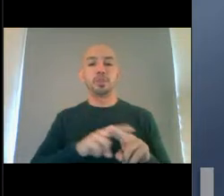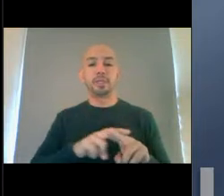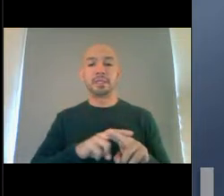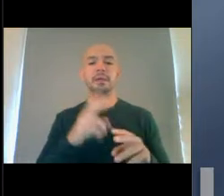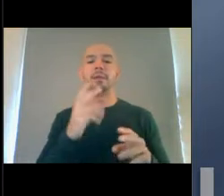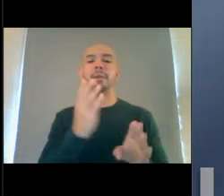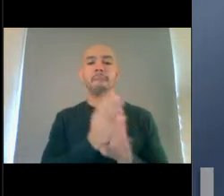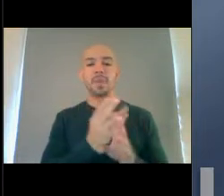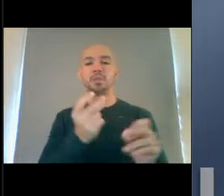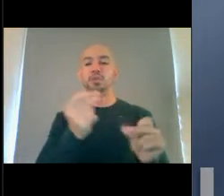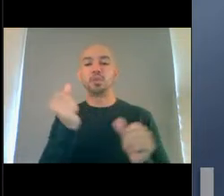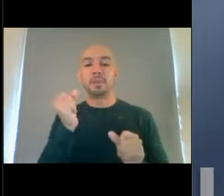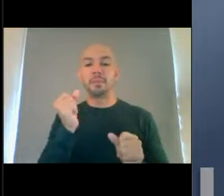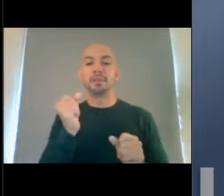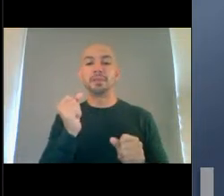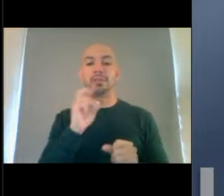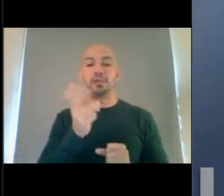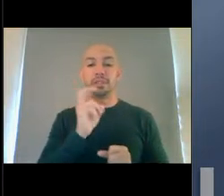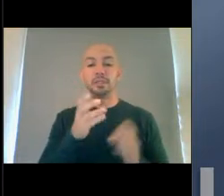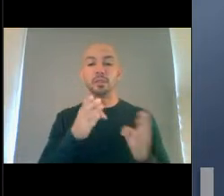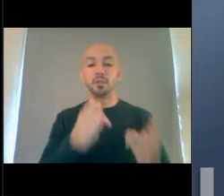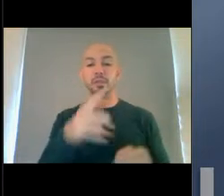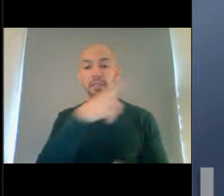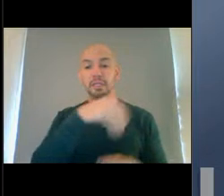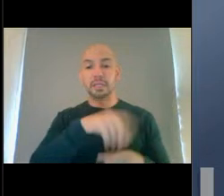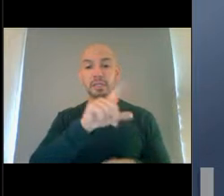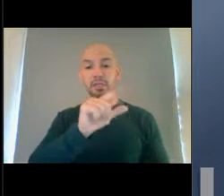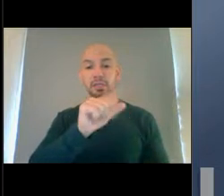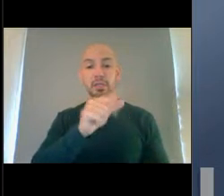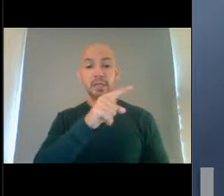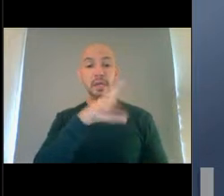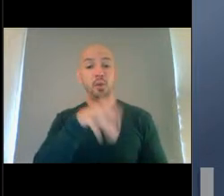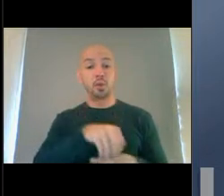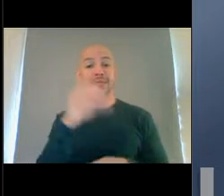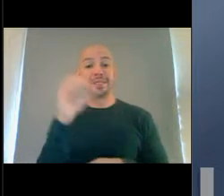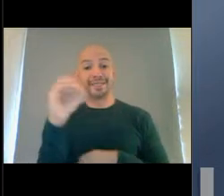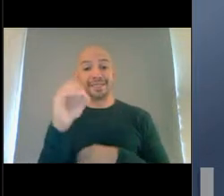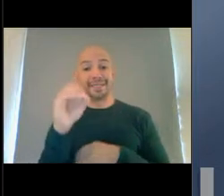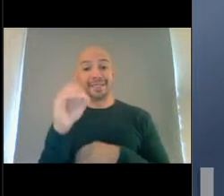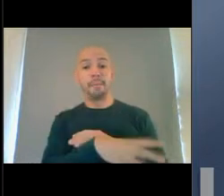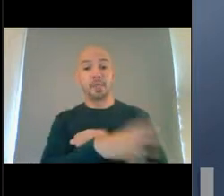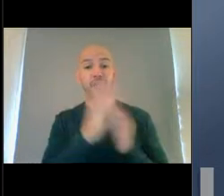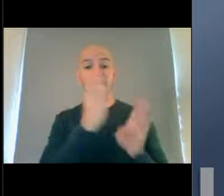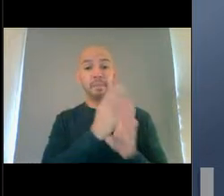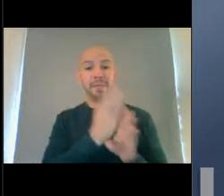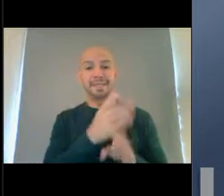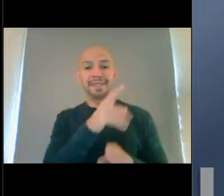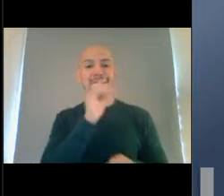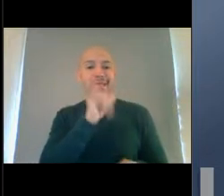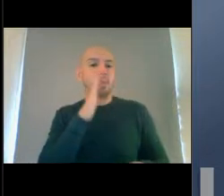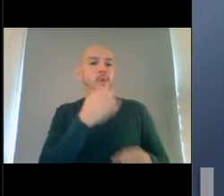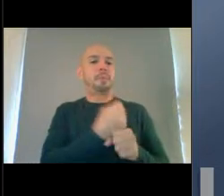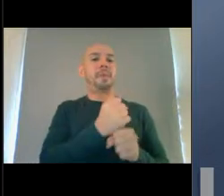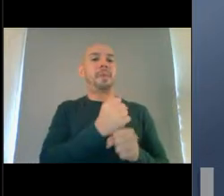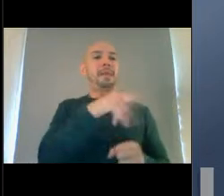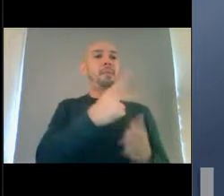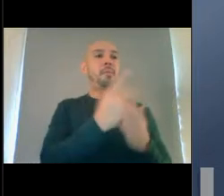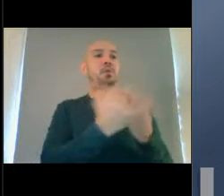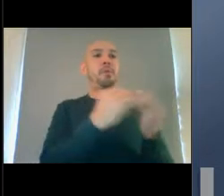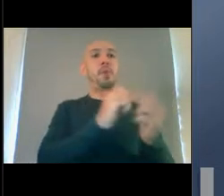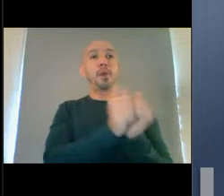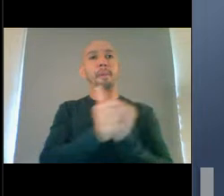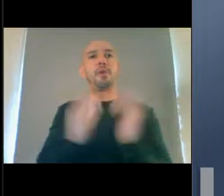know that also included zero emission buses it would have made that project more competitive versus if they were replacing those with you know diesel or